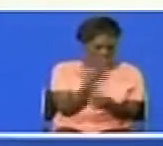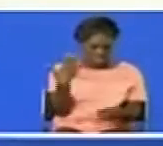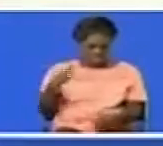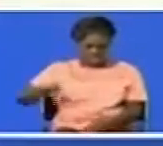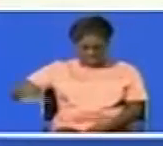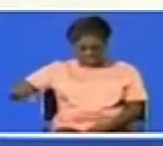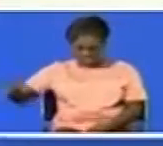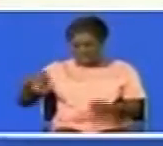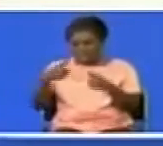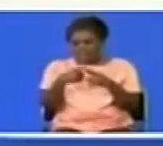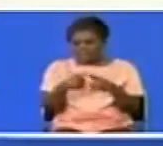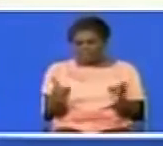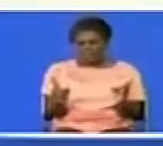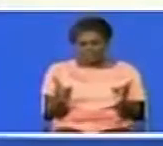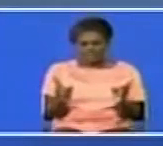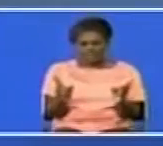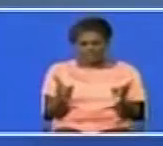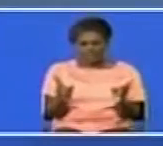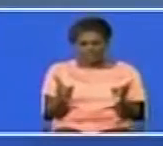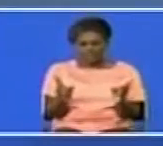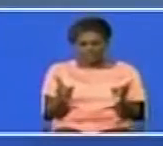counties. Nevertheless,